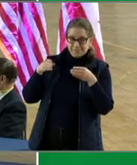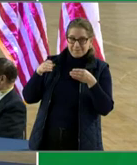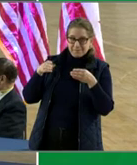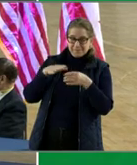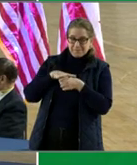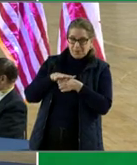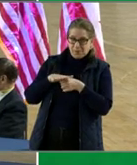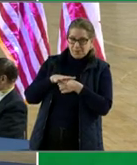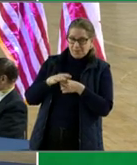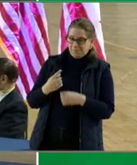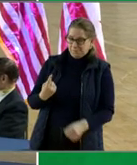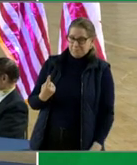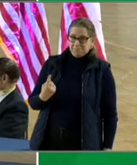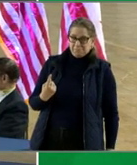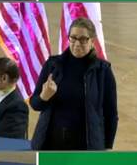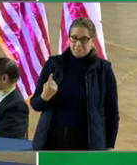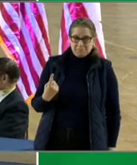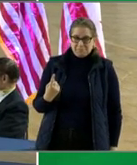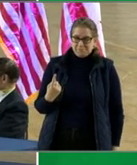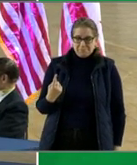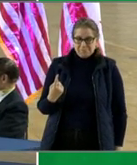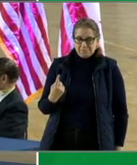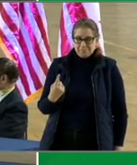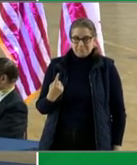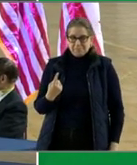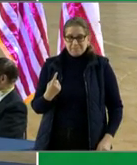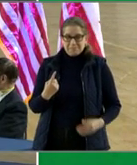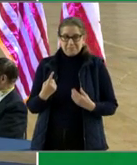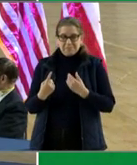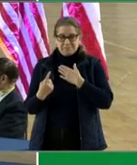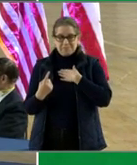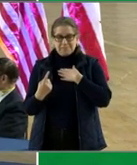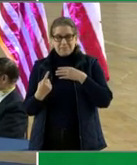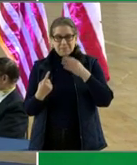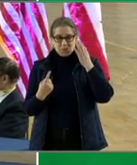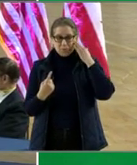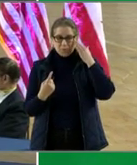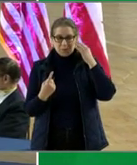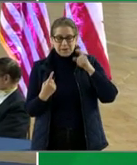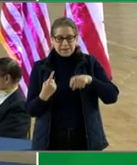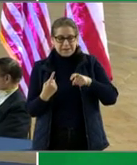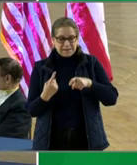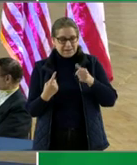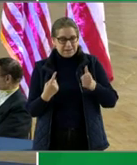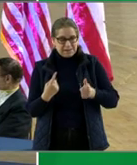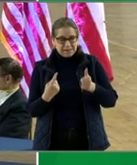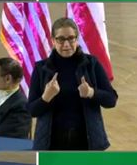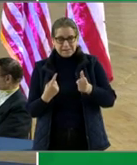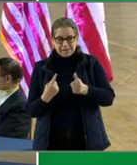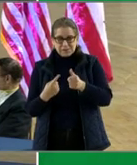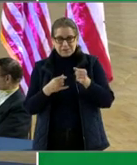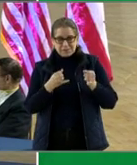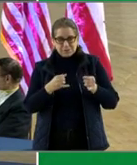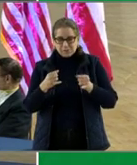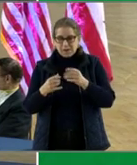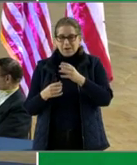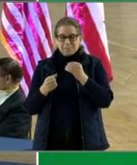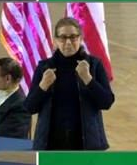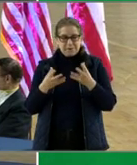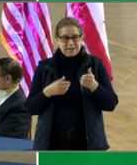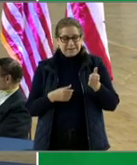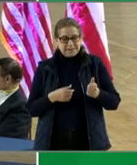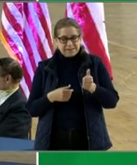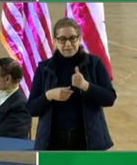that. That the needs that we have from individuals in the district and our businesses in the district is going to require